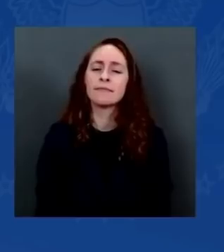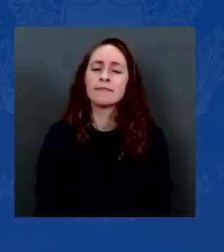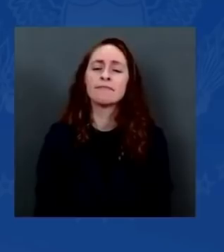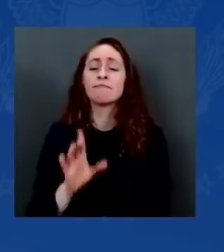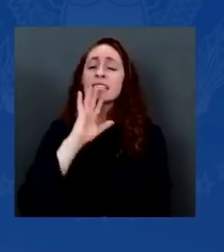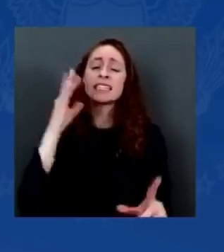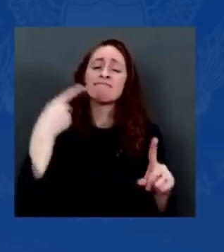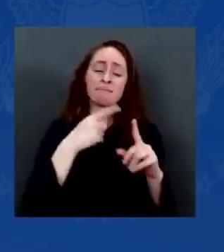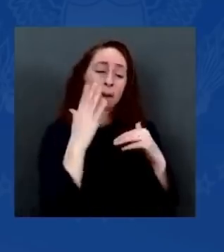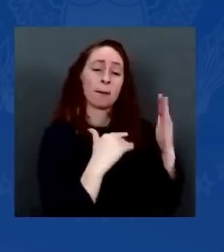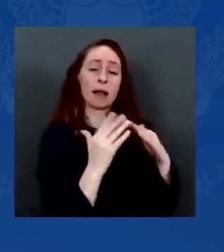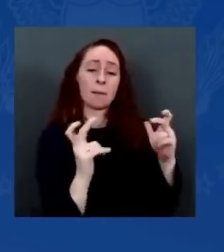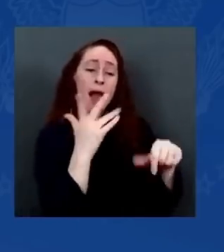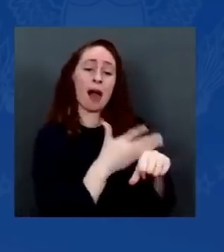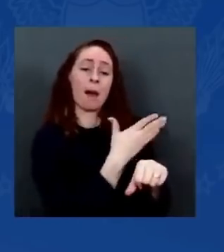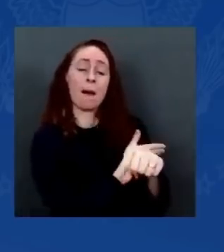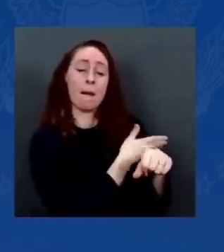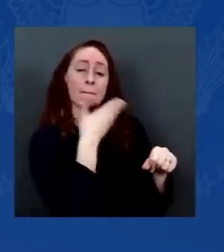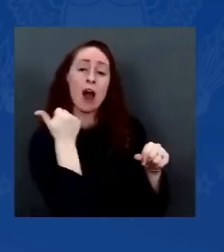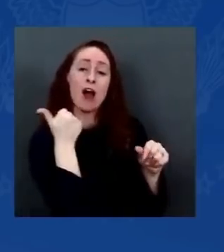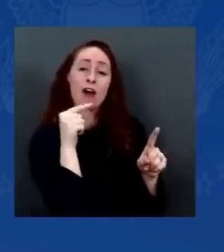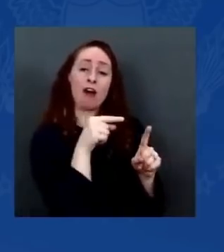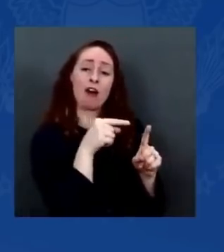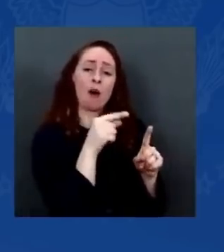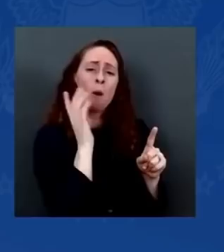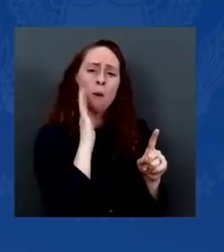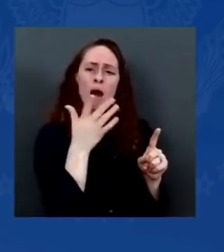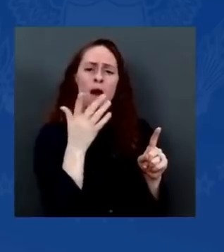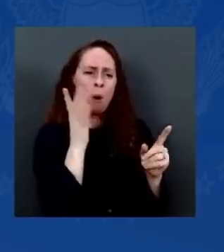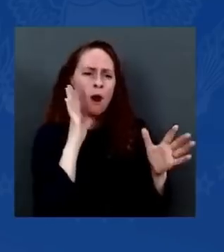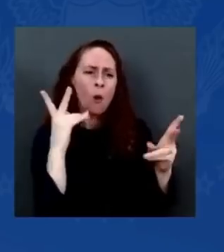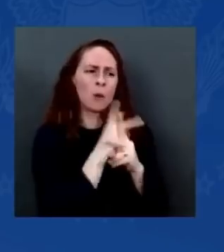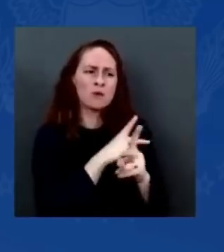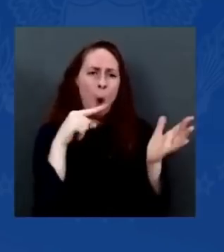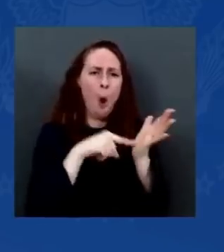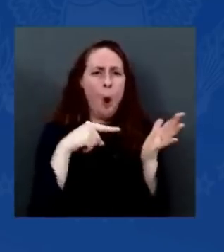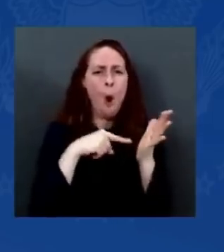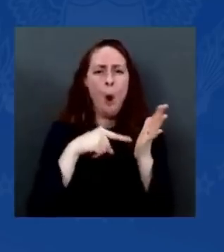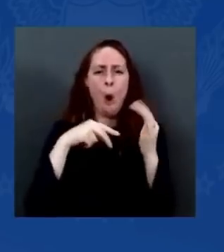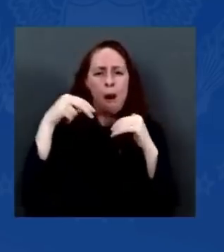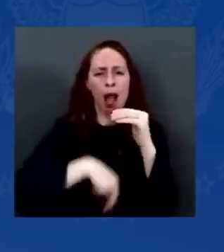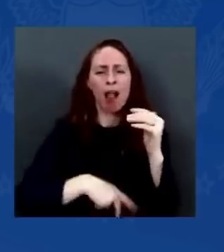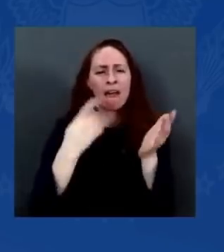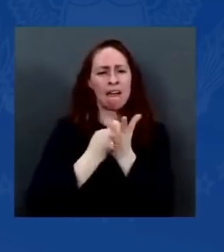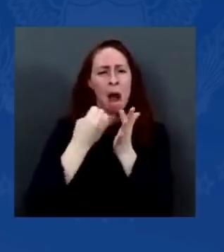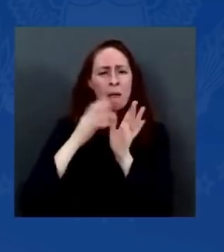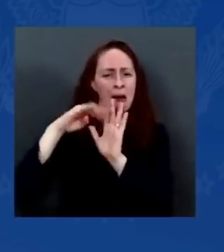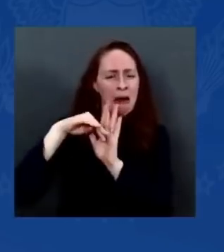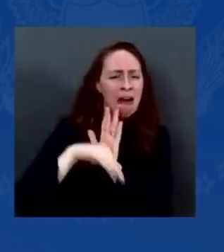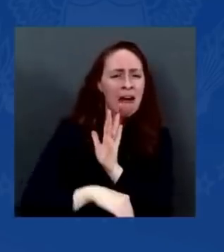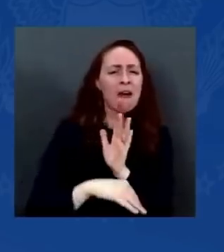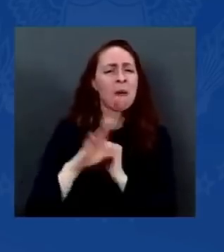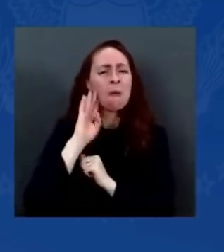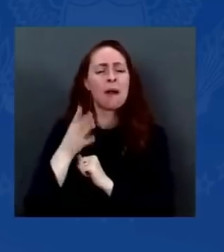happened? Goldman Sachs and others said, if we don't pass Build Back Better, we're in trouble because it's going to grow the economy. And without it,